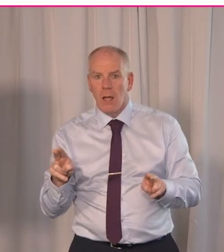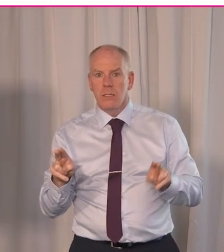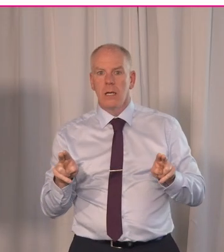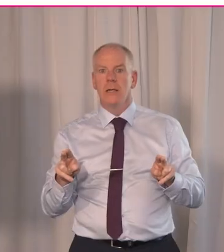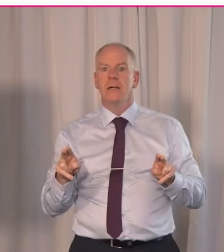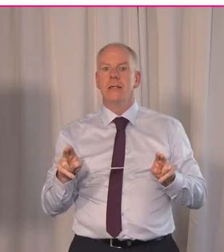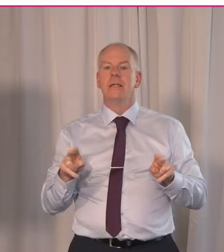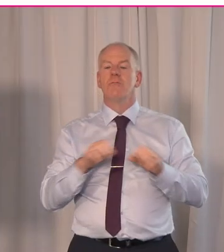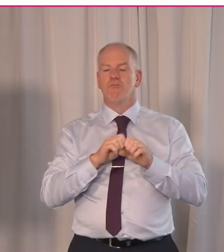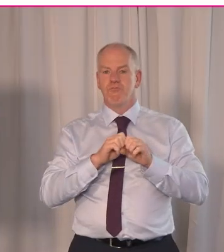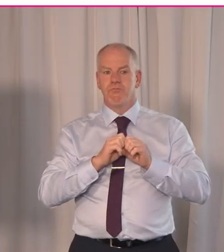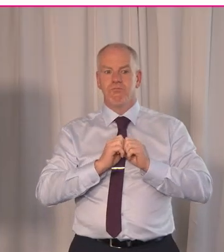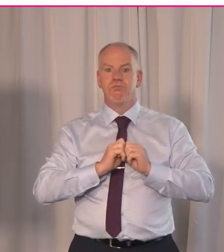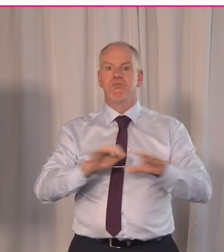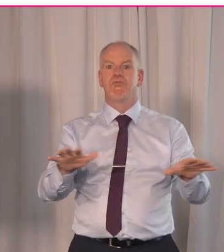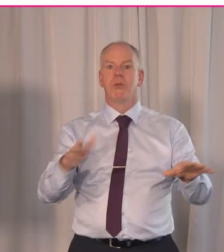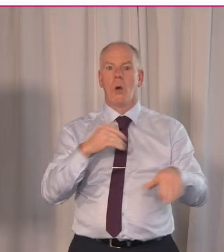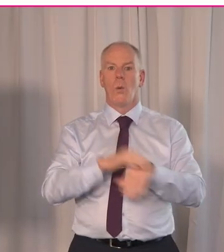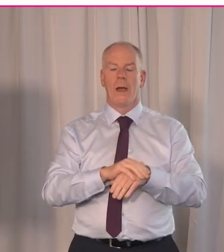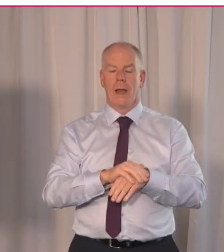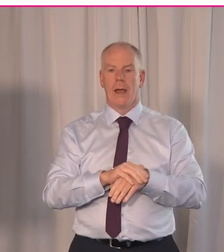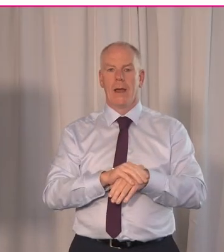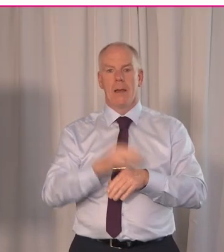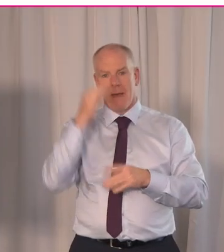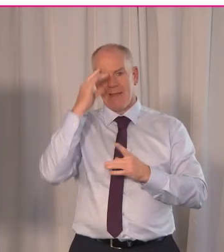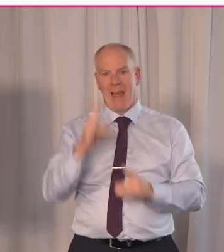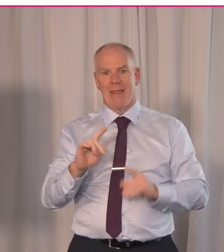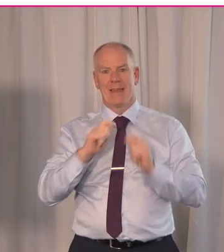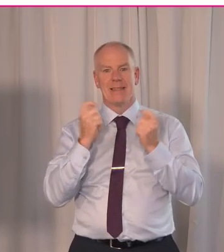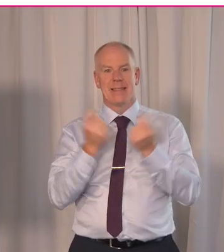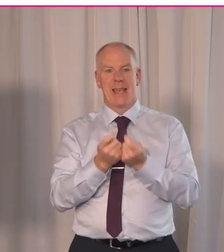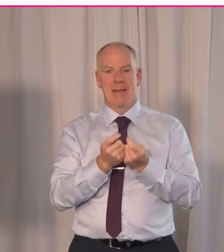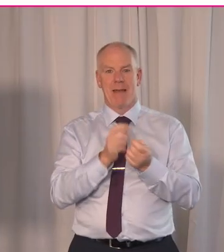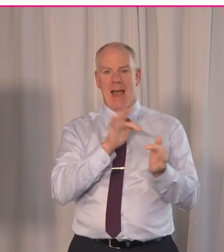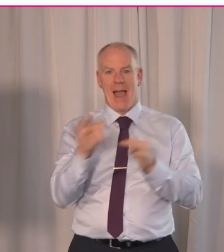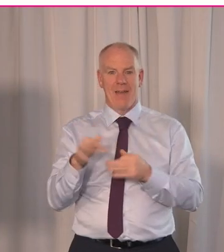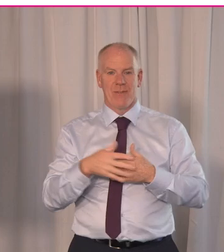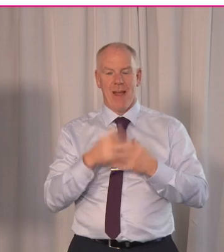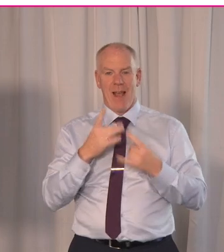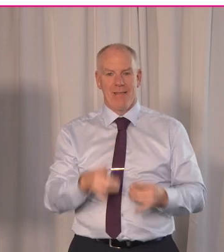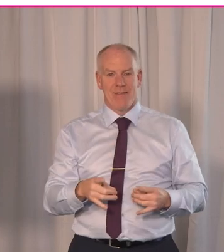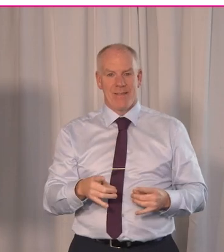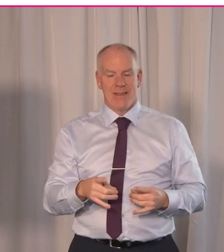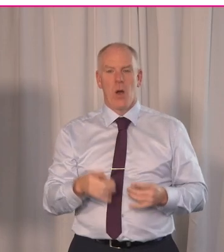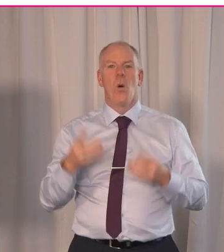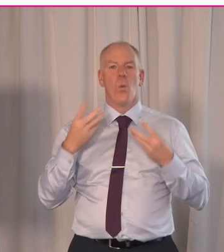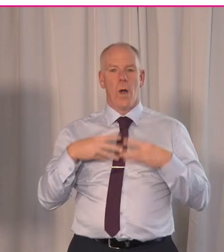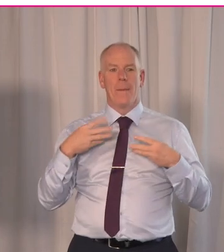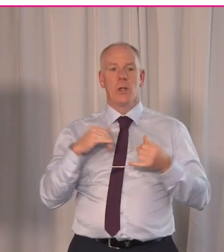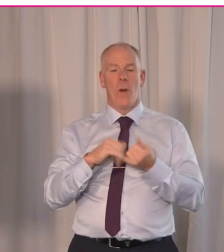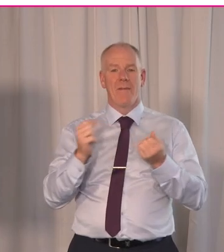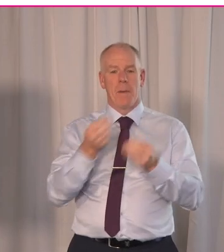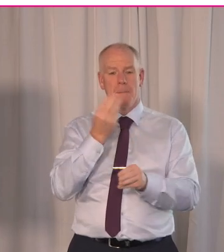rolled out in the perinatal mental health team. So the support plans were used for women who had poor